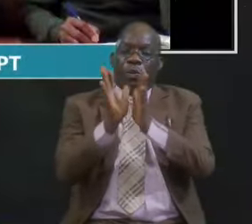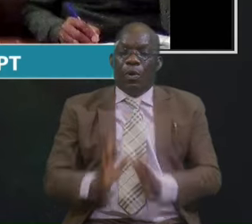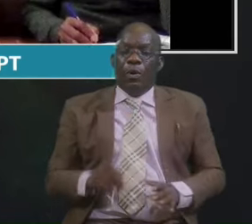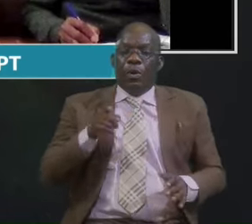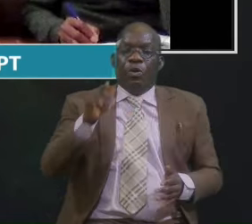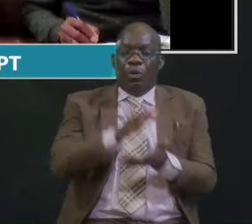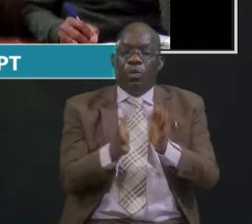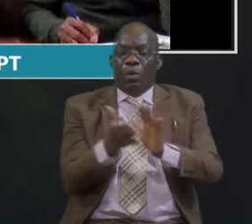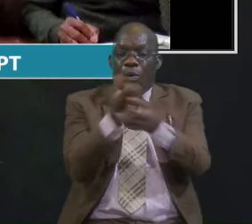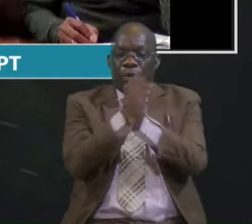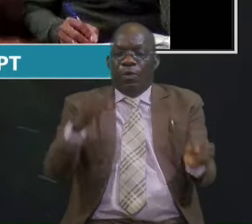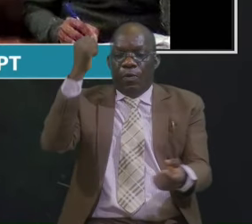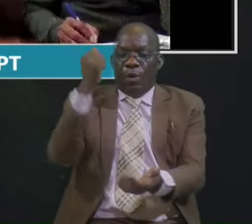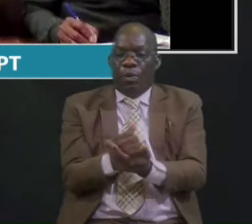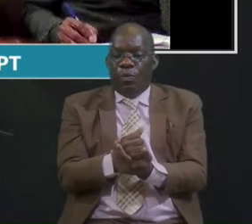saved.